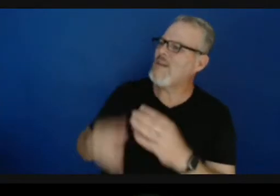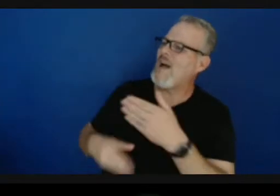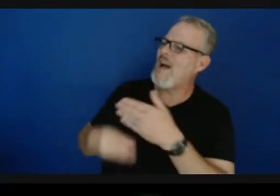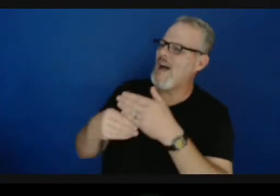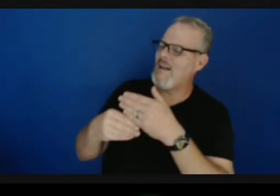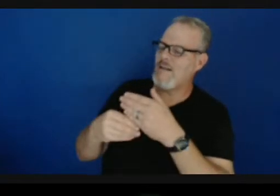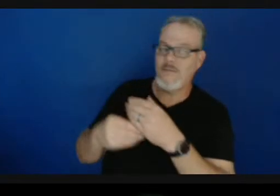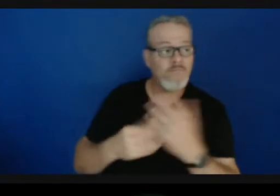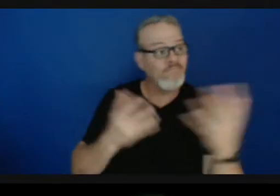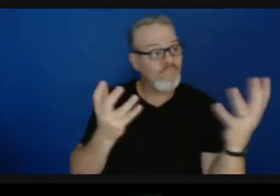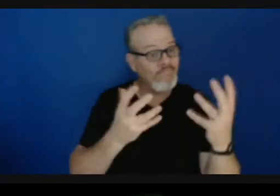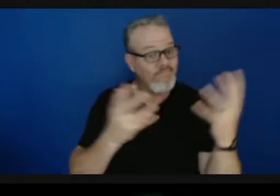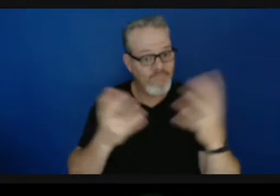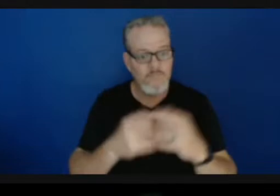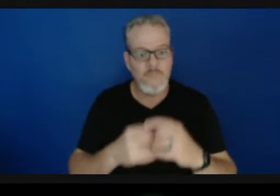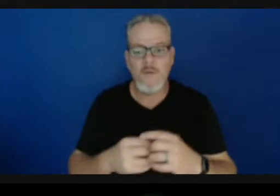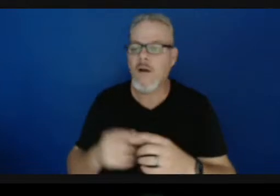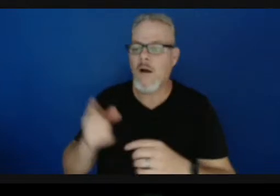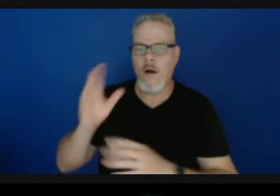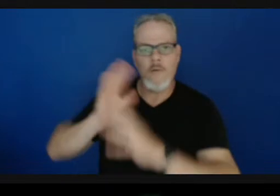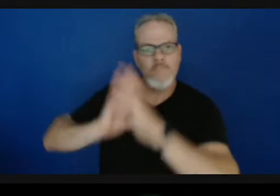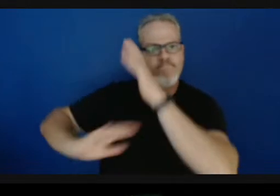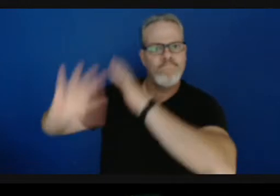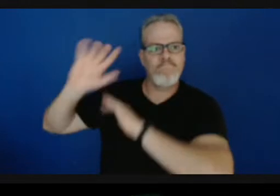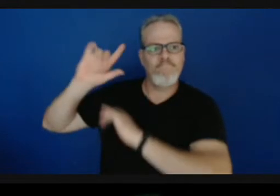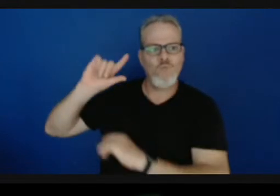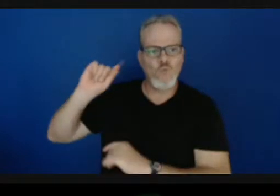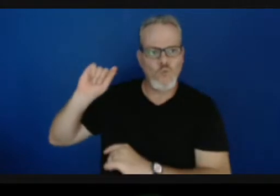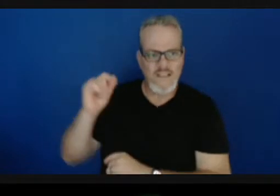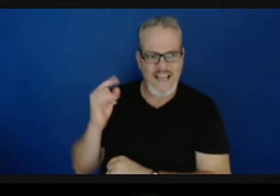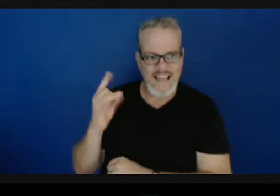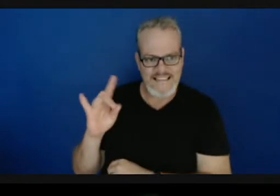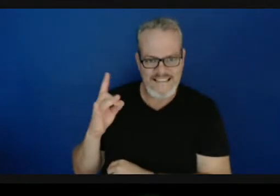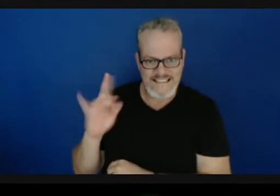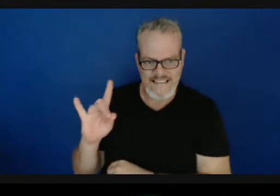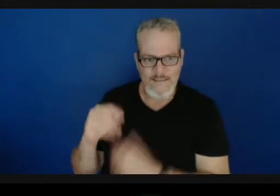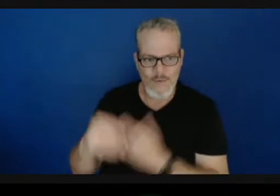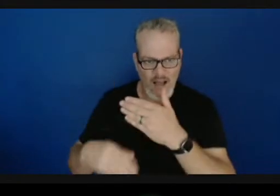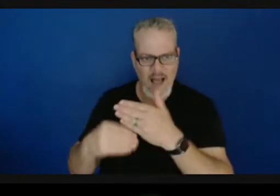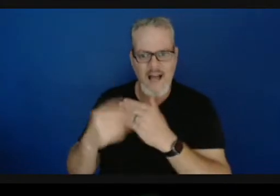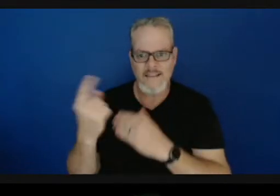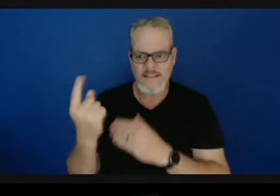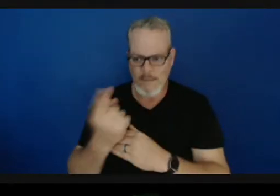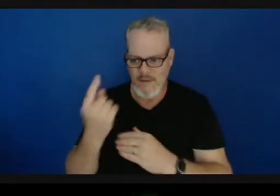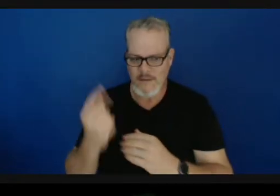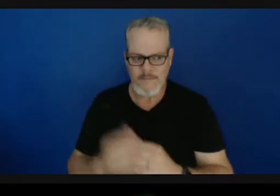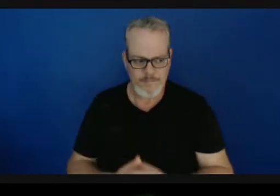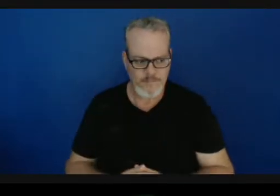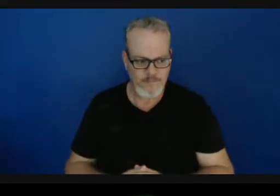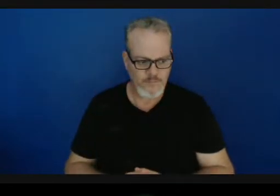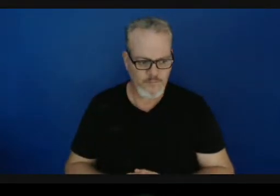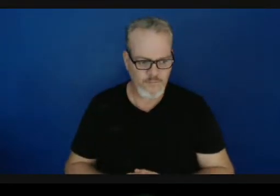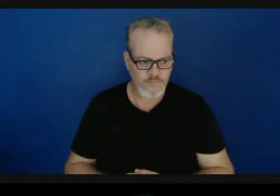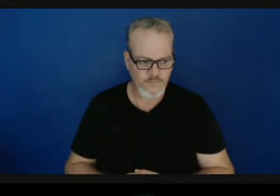So flashing back to 2018, I'm going to just add something to the stage real quick. So just so you know,